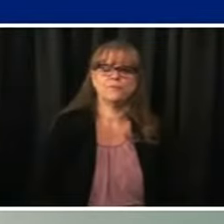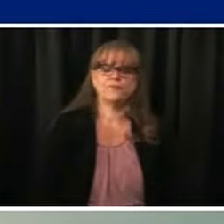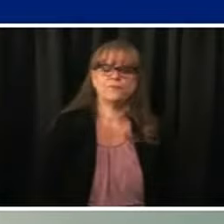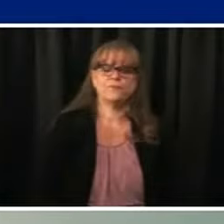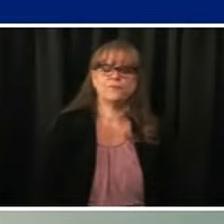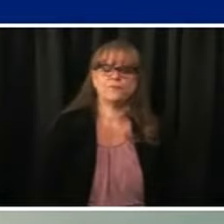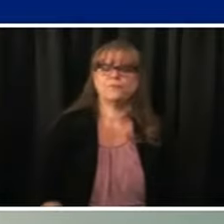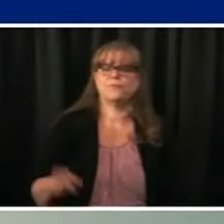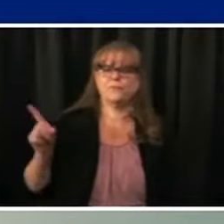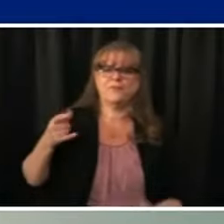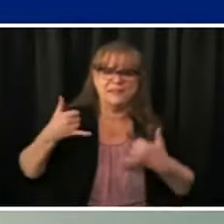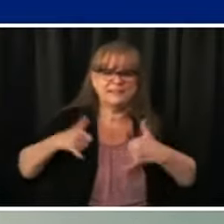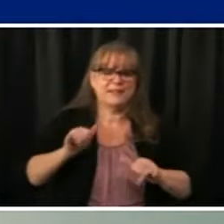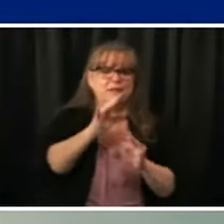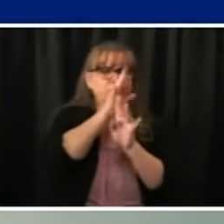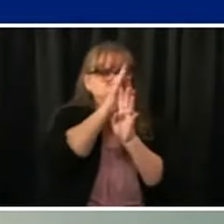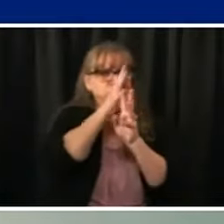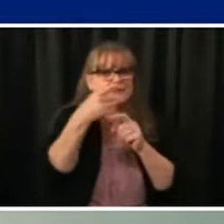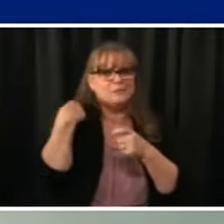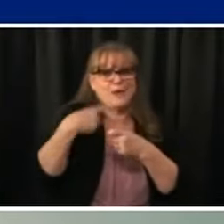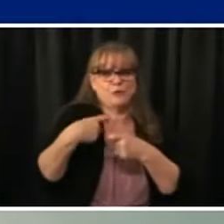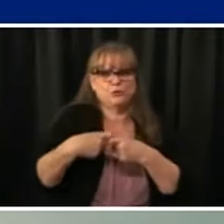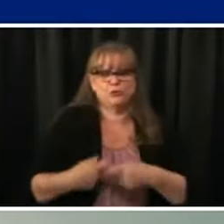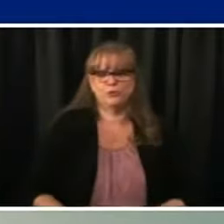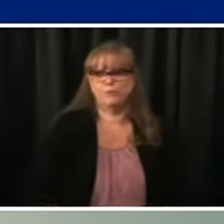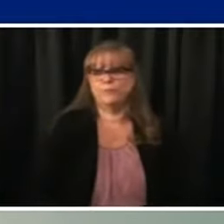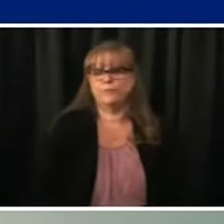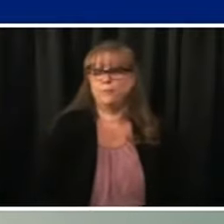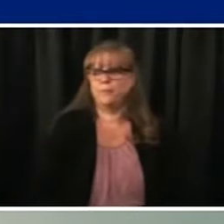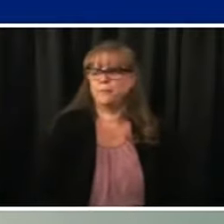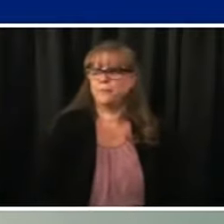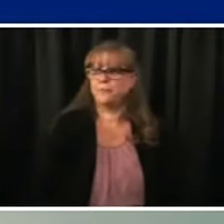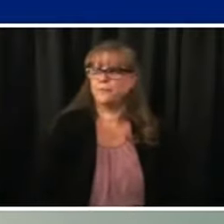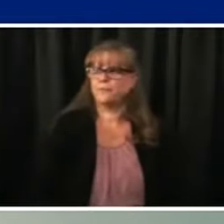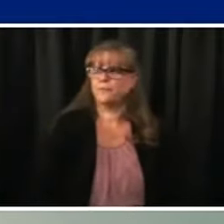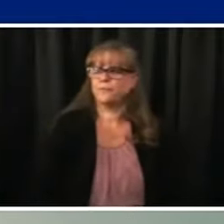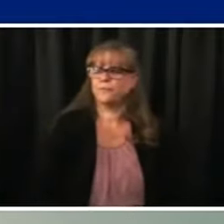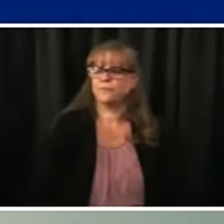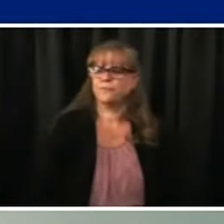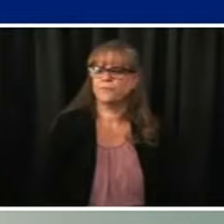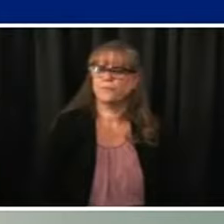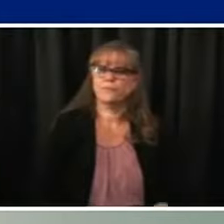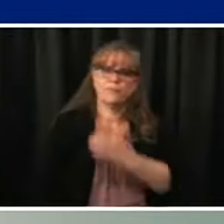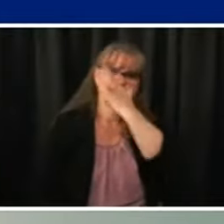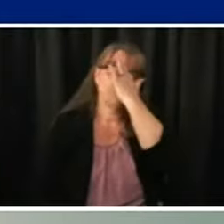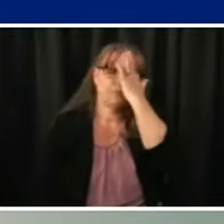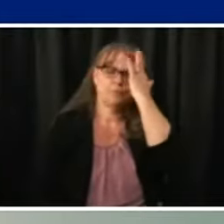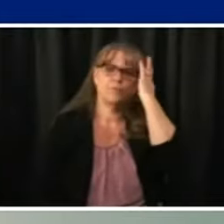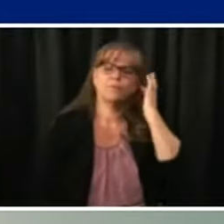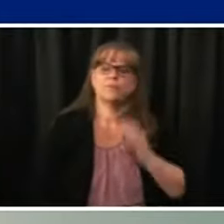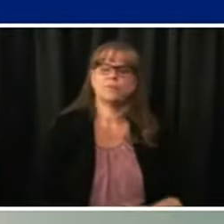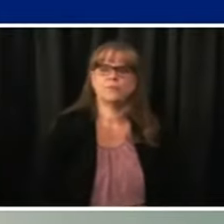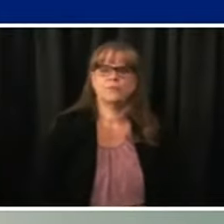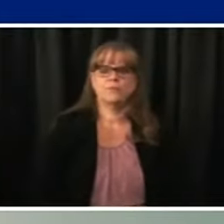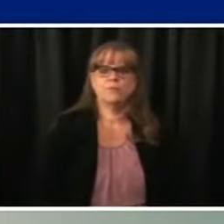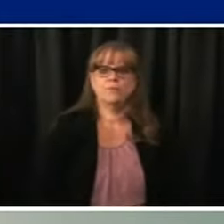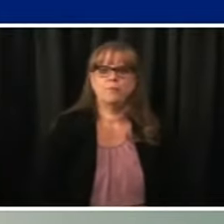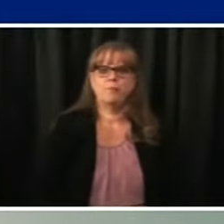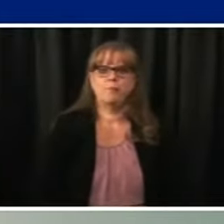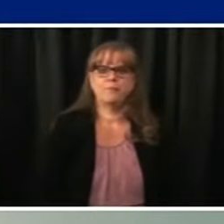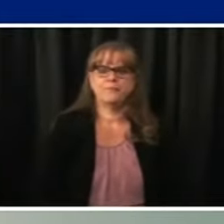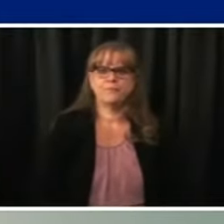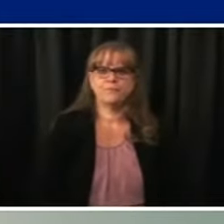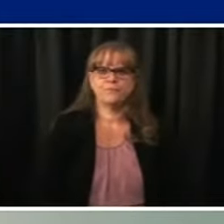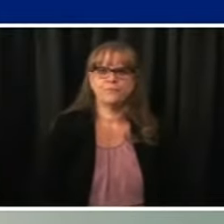va a lograr si podemos tener calma y podernos dar la confianza a las personas que nos están otorgando la oportunidad